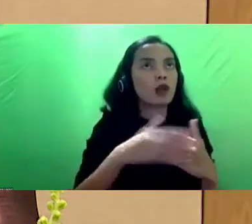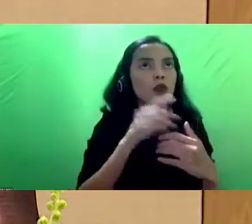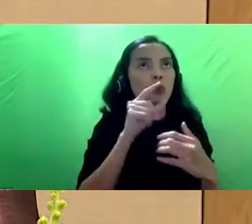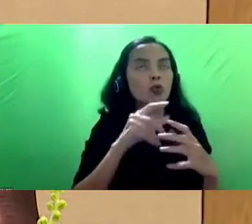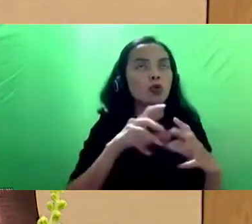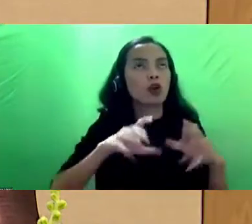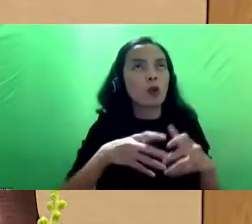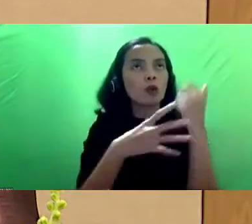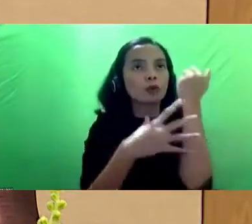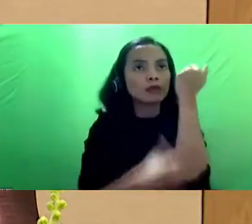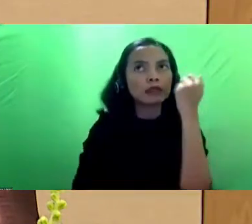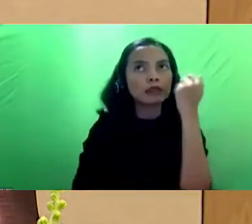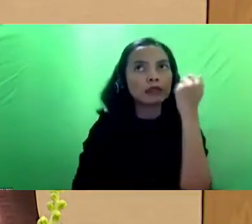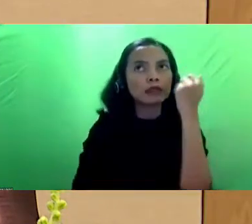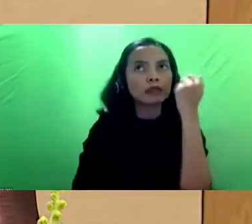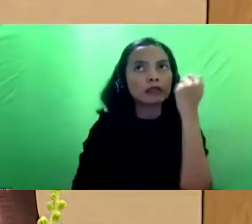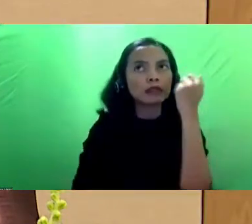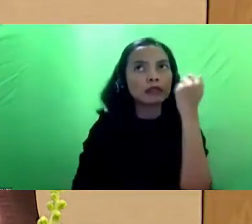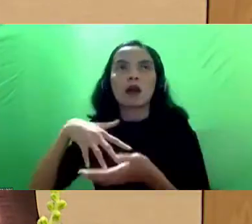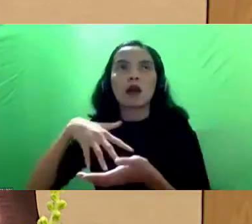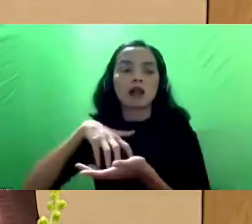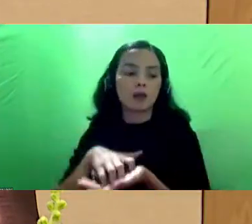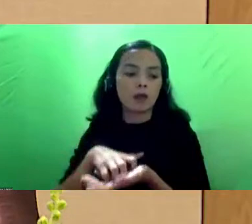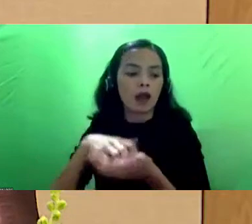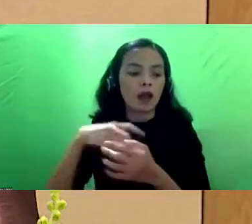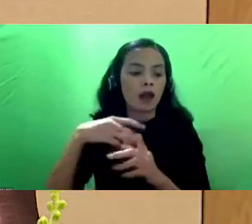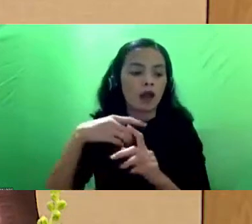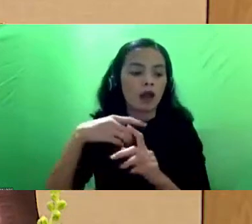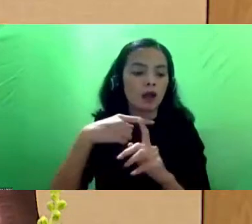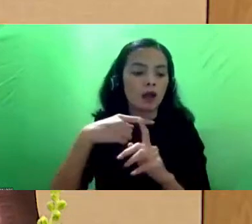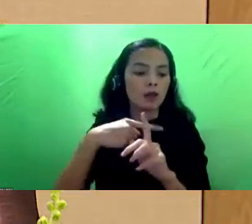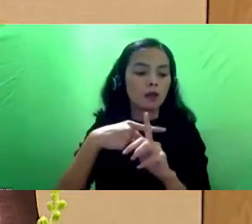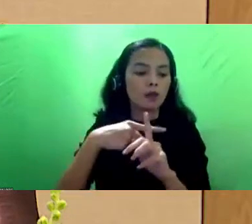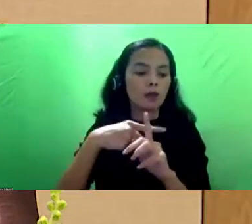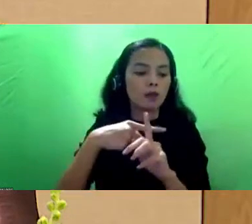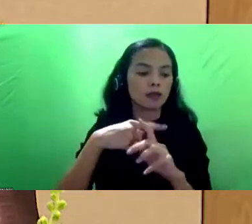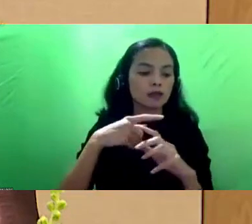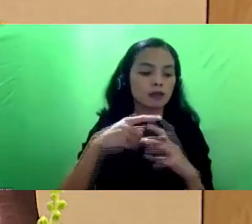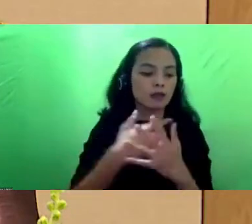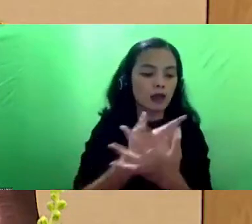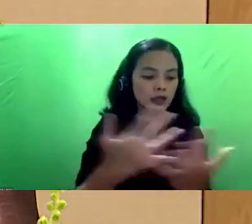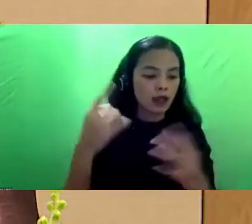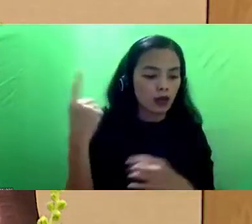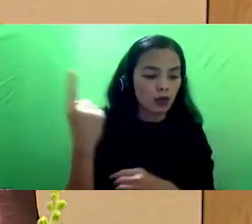the society in large facing the pandemic?